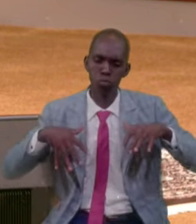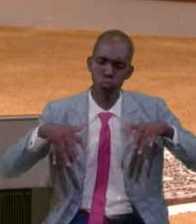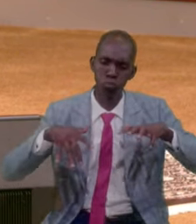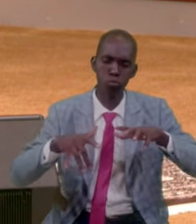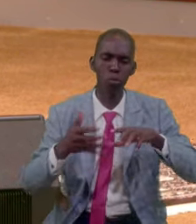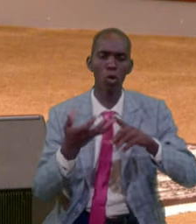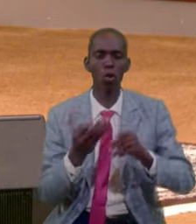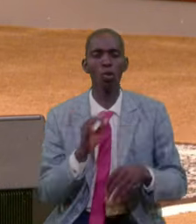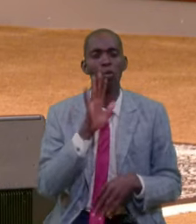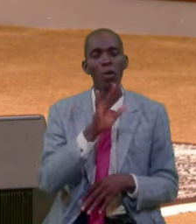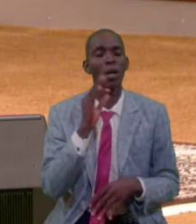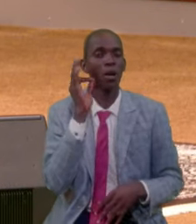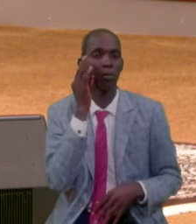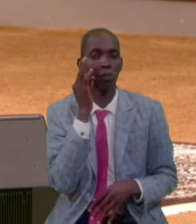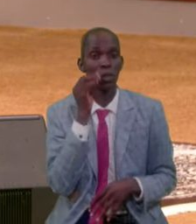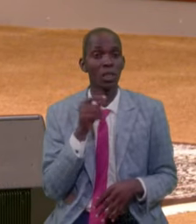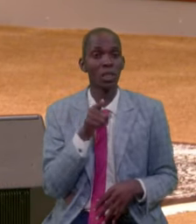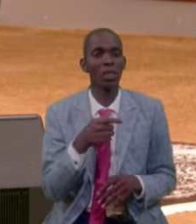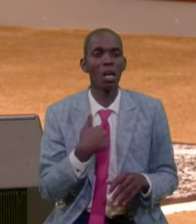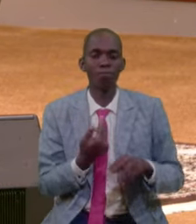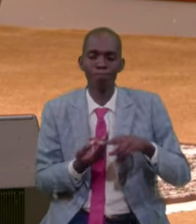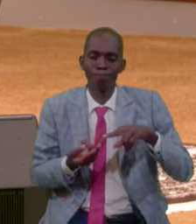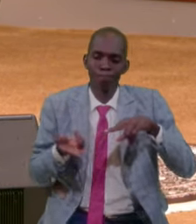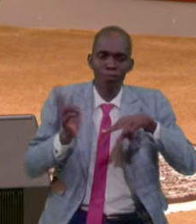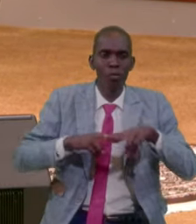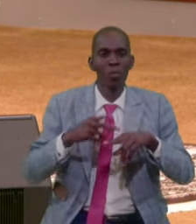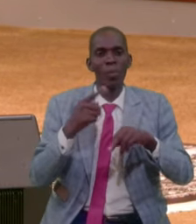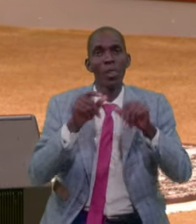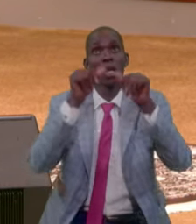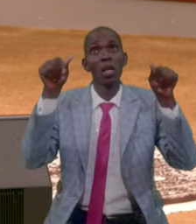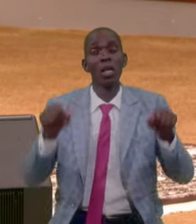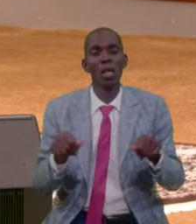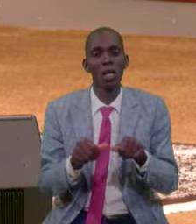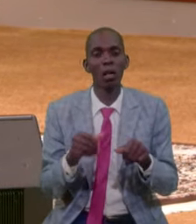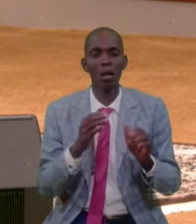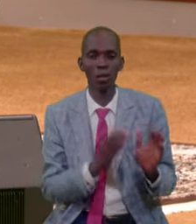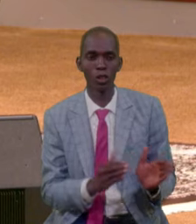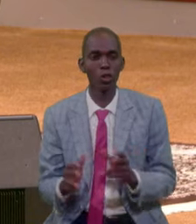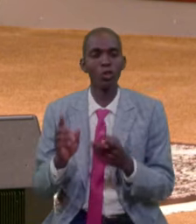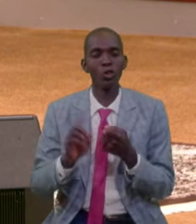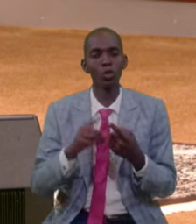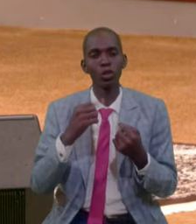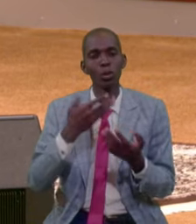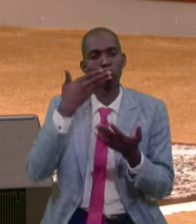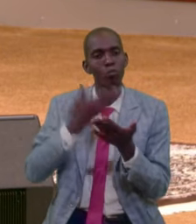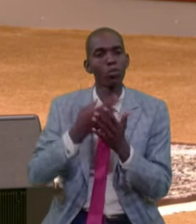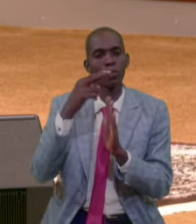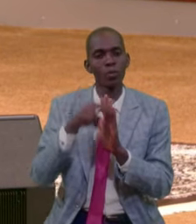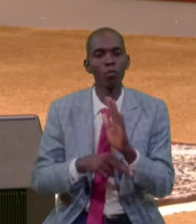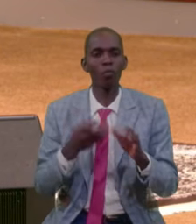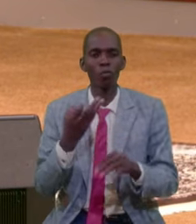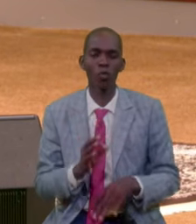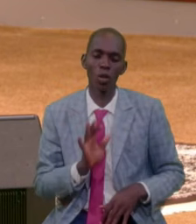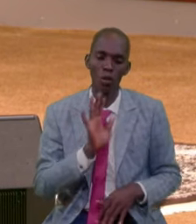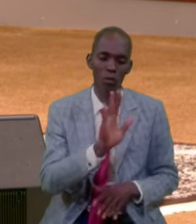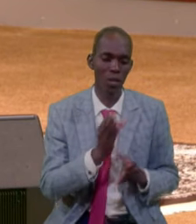He has increased the altars according to the goodness of his